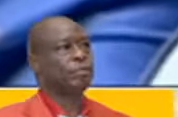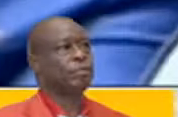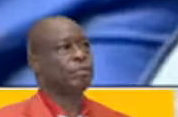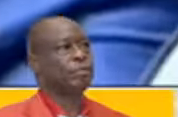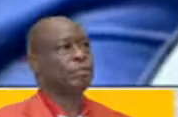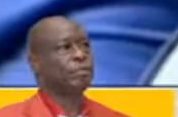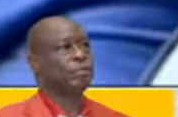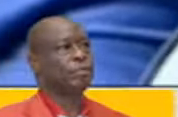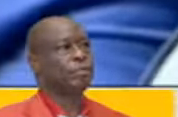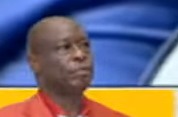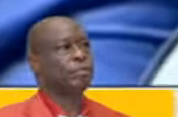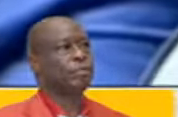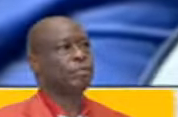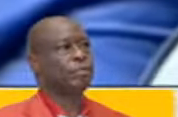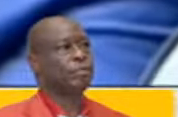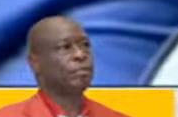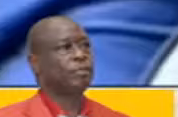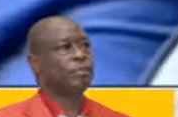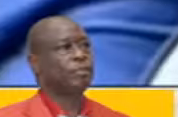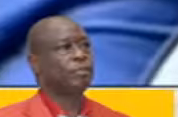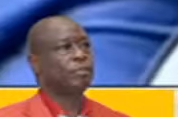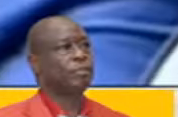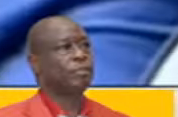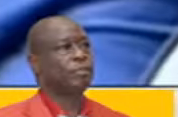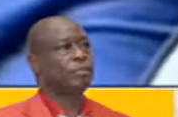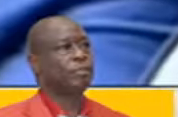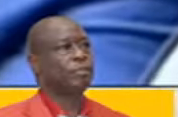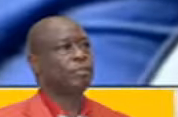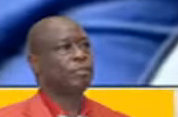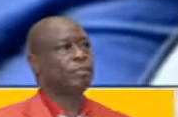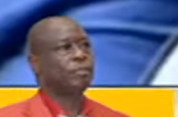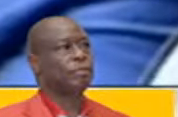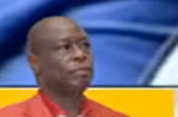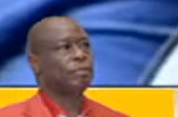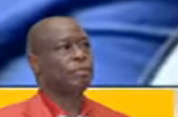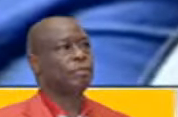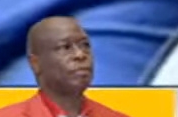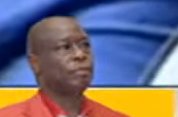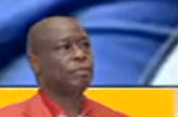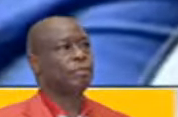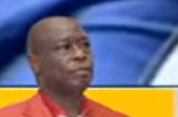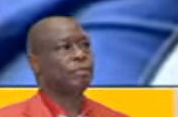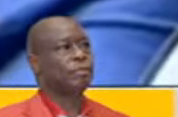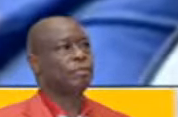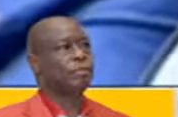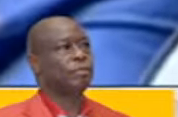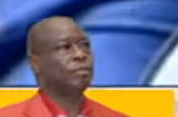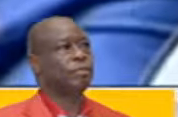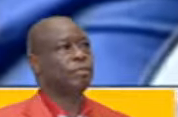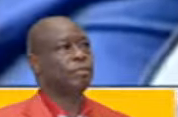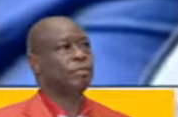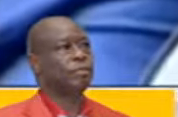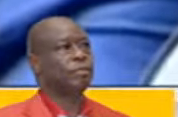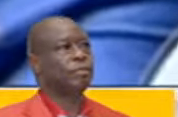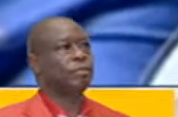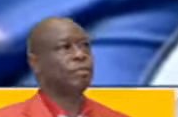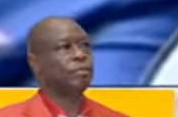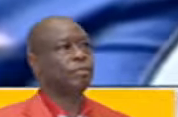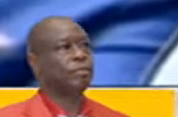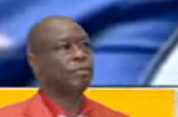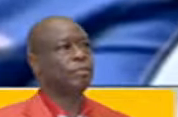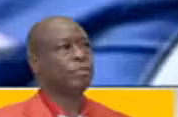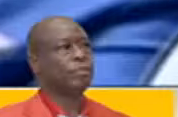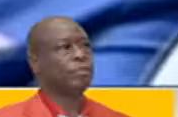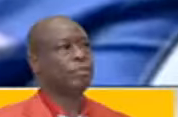Maina, where many of the companies that we have stated in the other allegations are listed